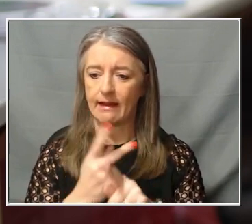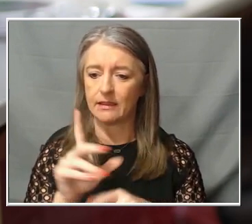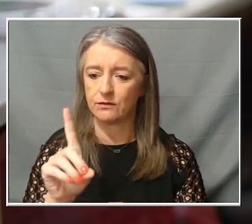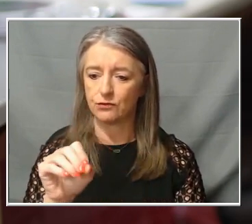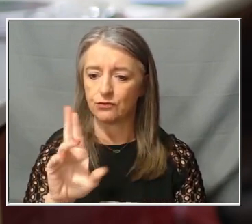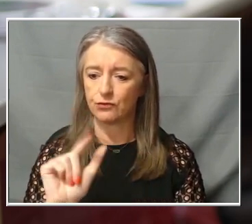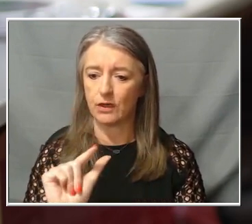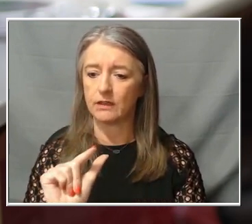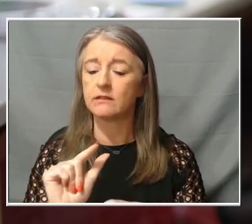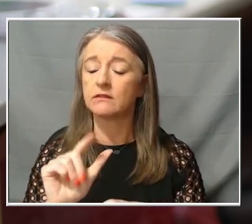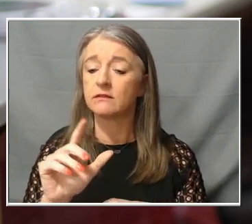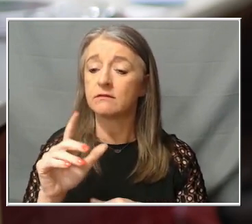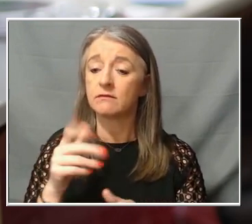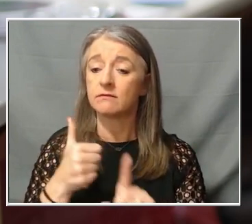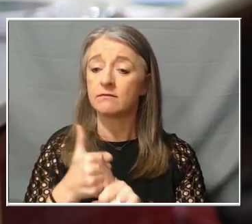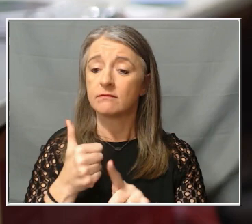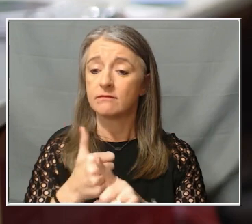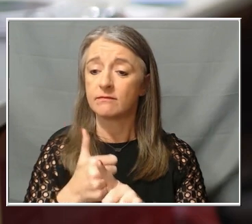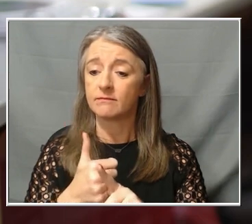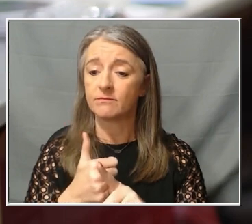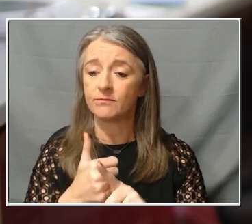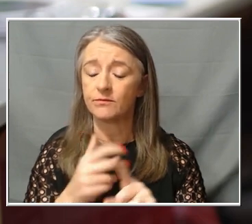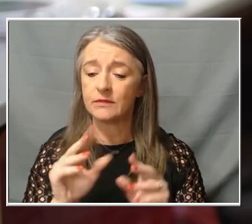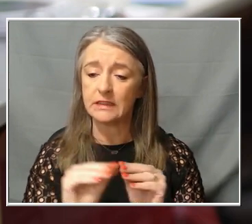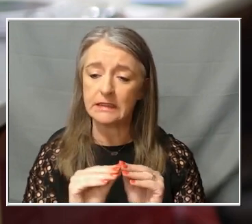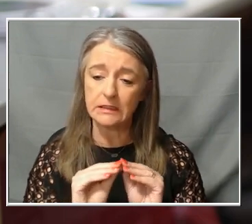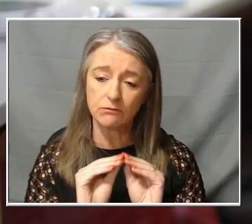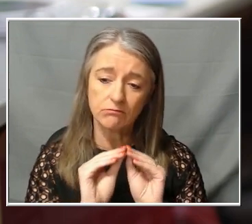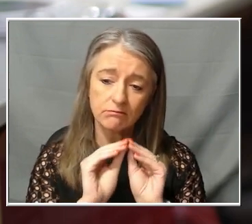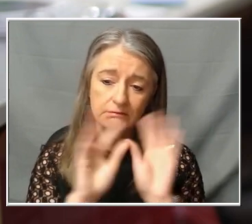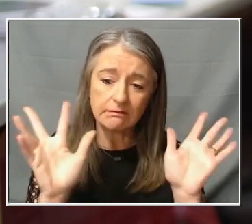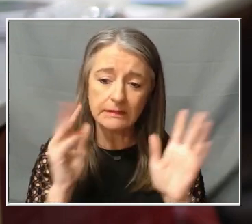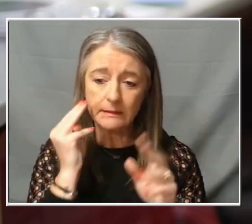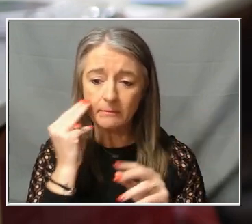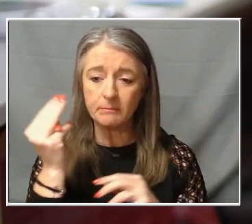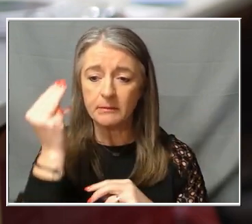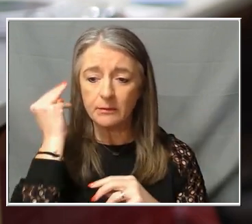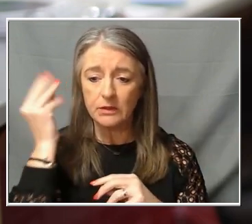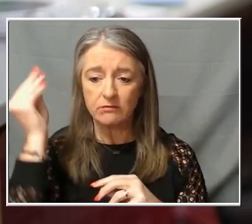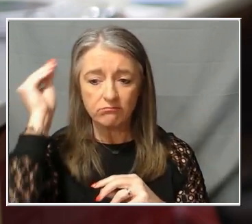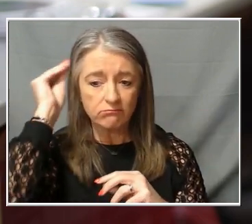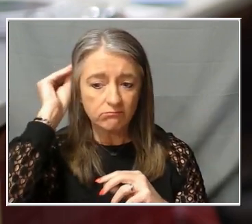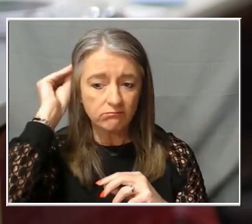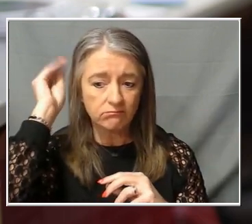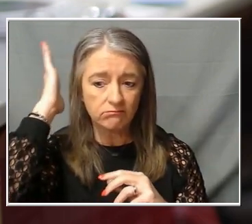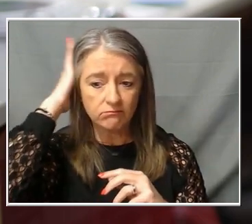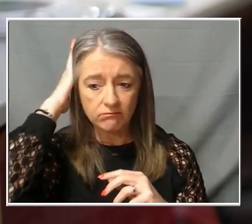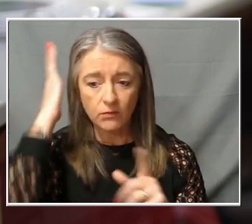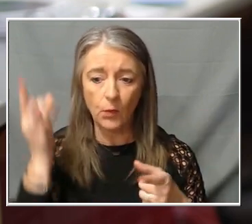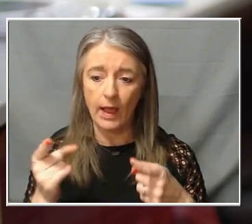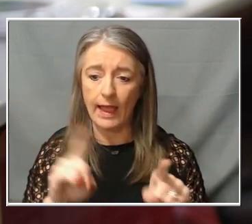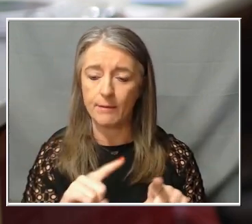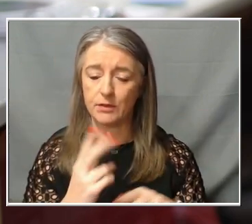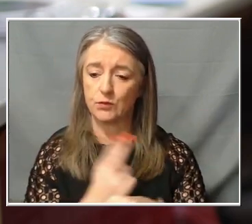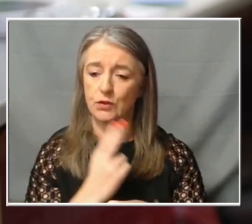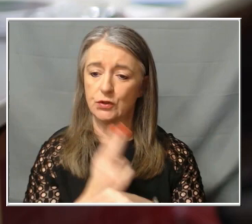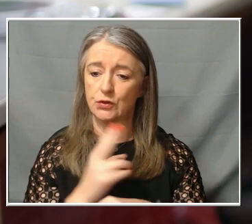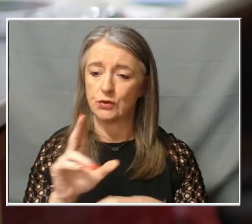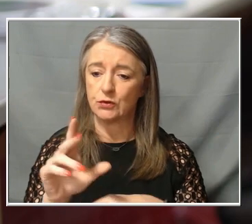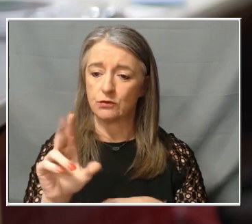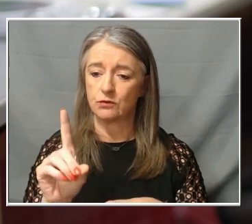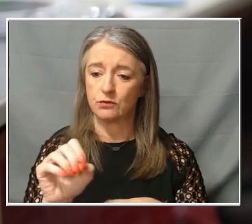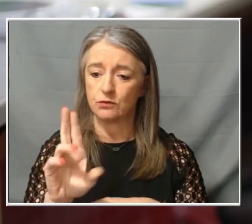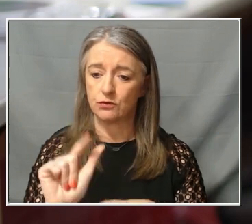essentially the drugs creates an extremely strong memory of what happens during taking the drug and the subsequent